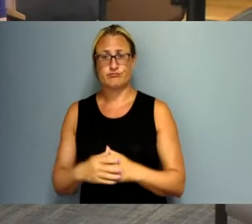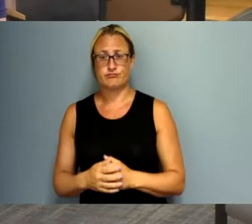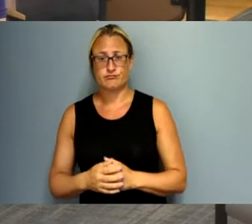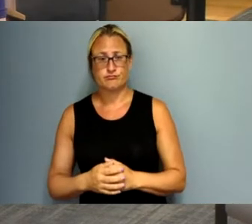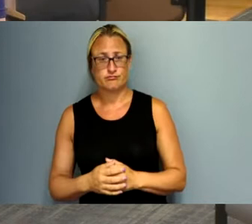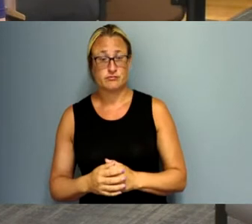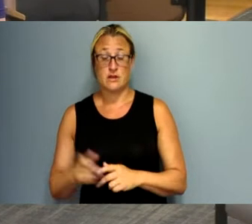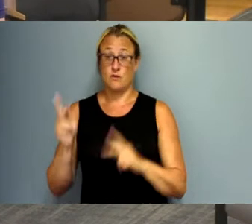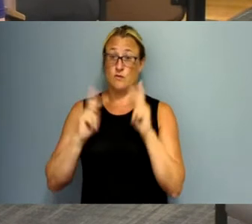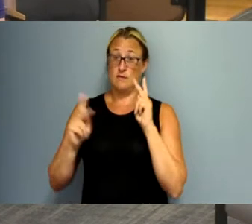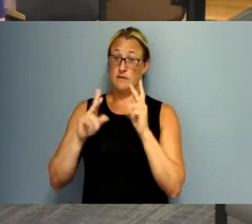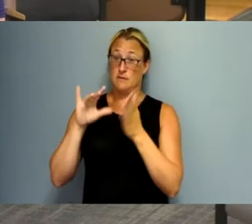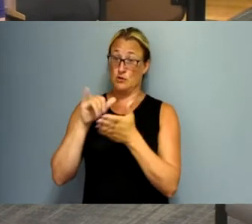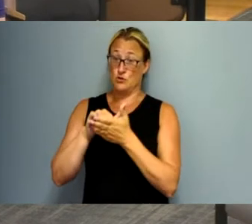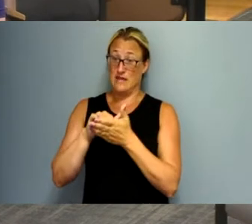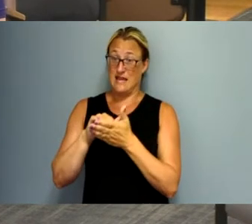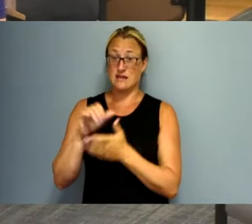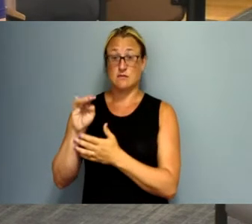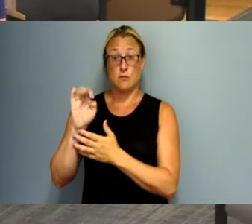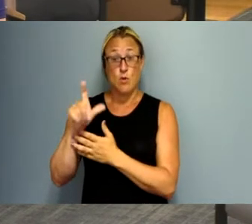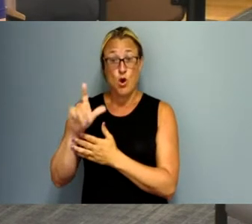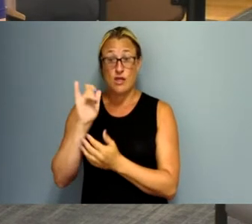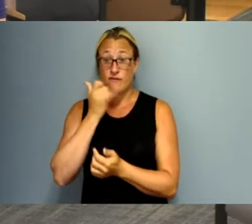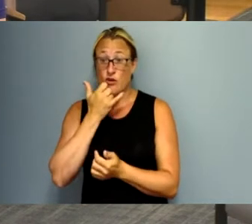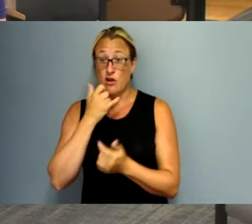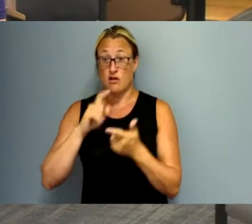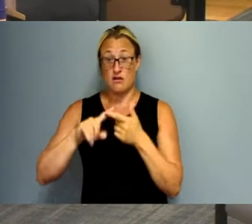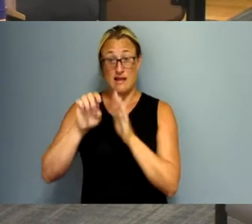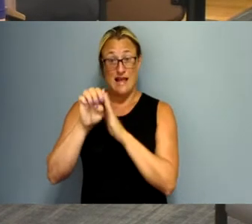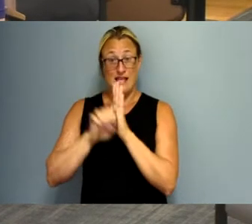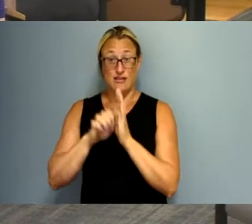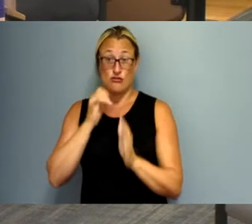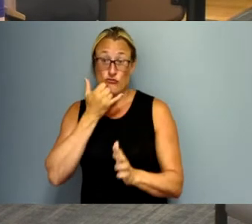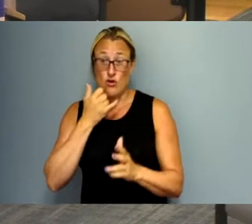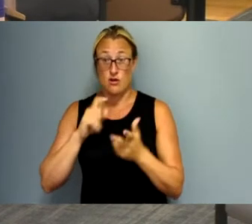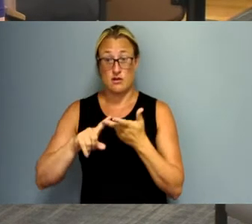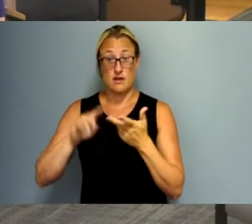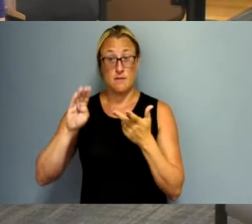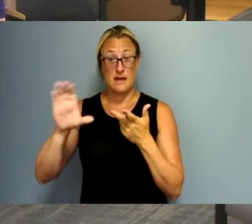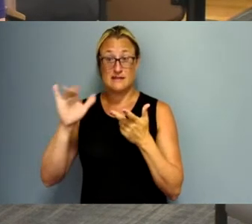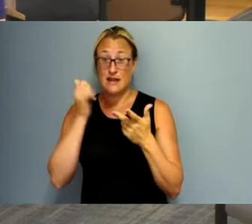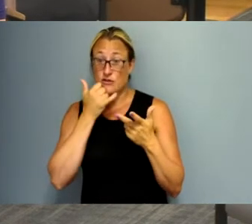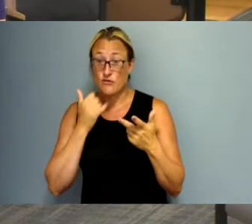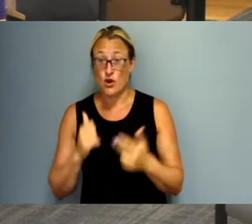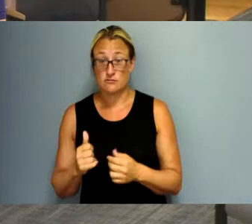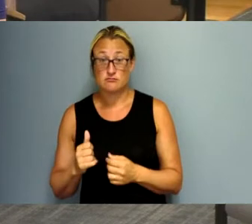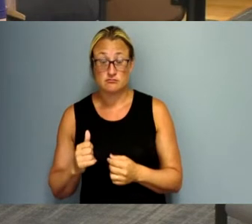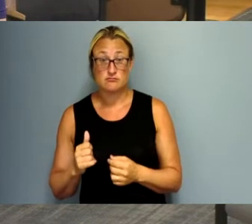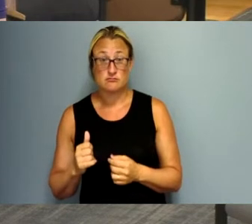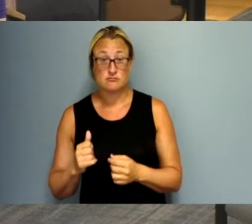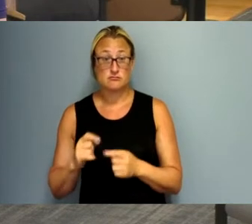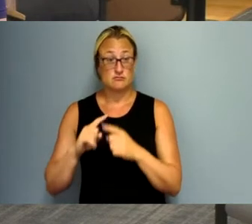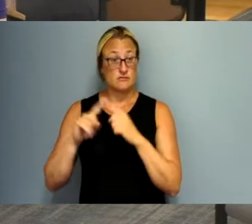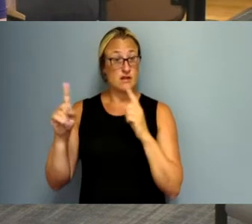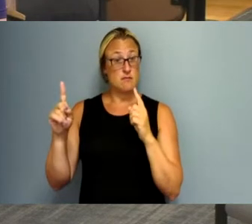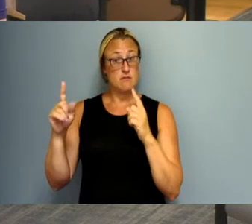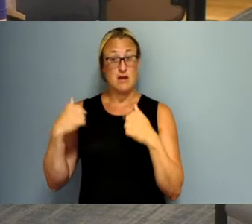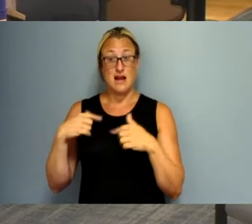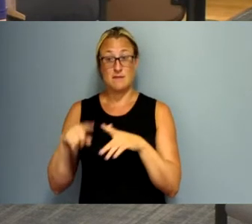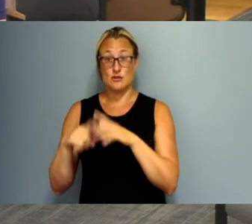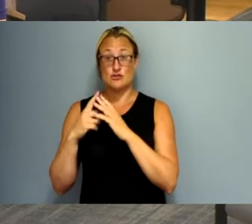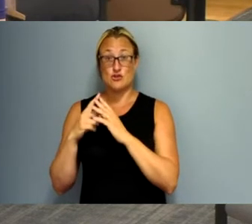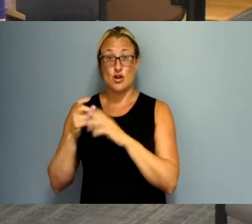it is morally wrong, it is ethically wrong, and it is Bucks County wrong. But I am going to start to knock them